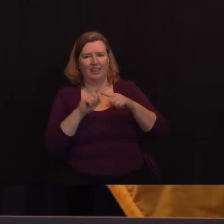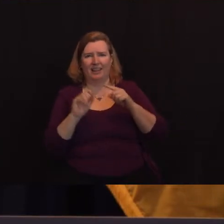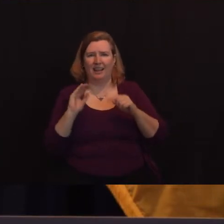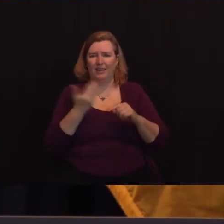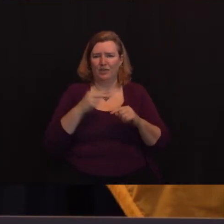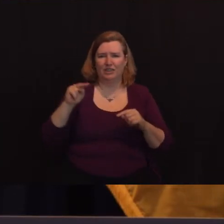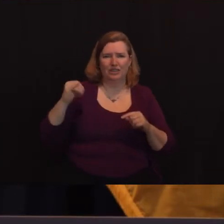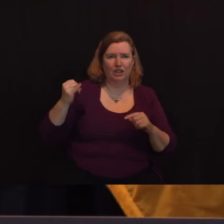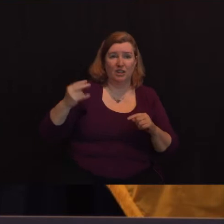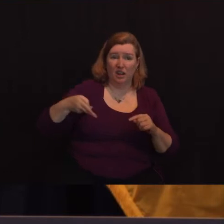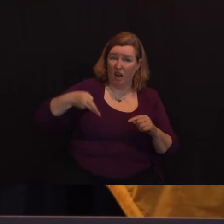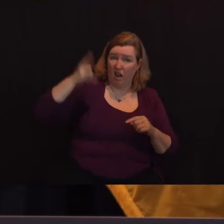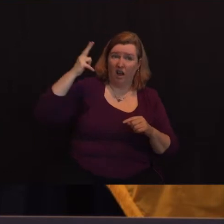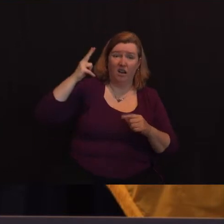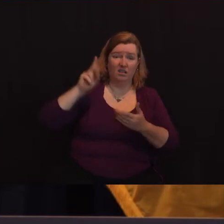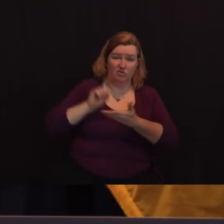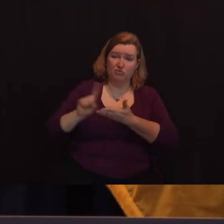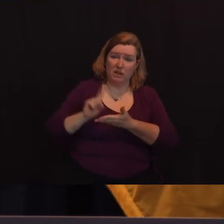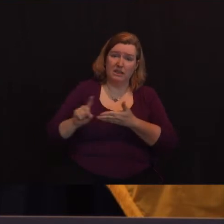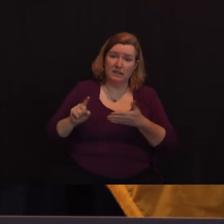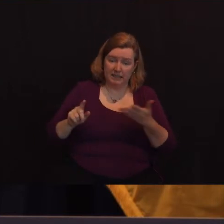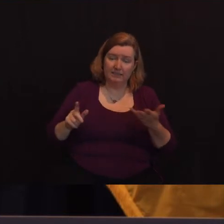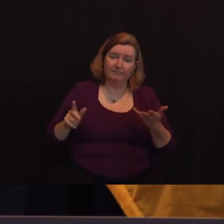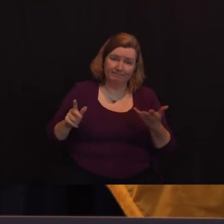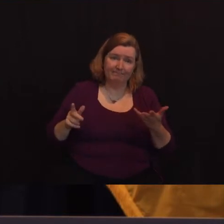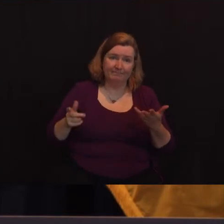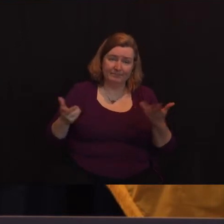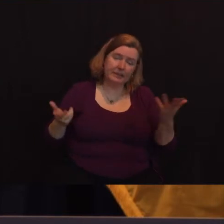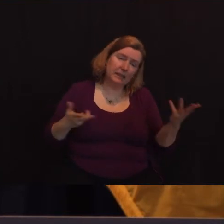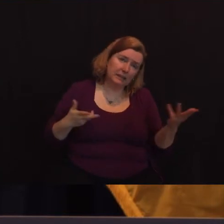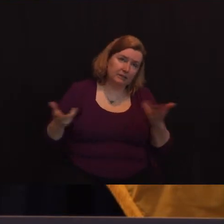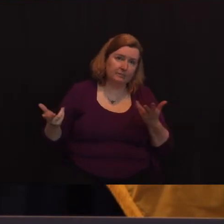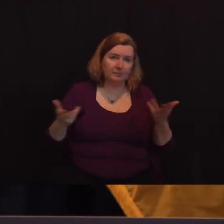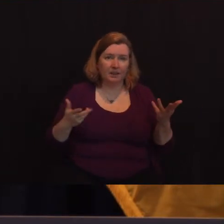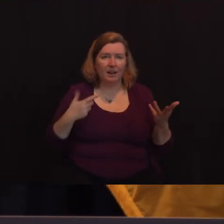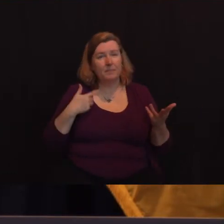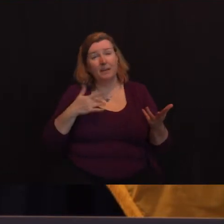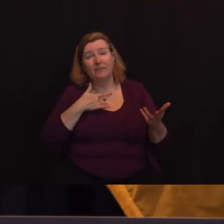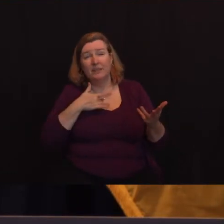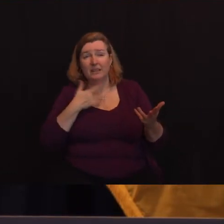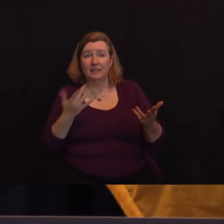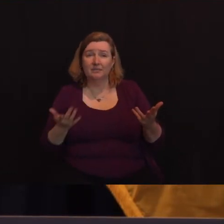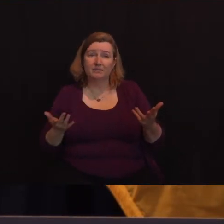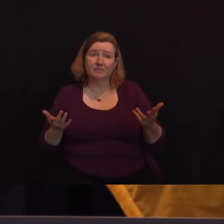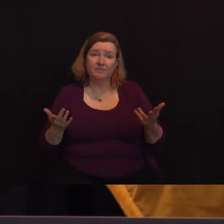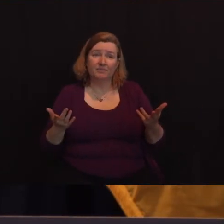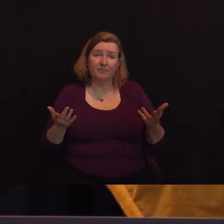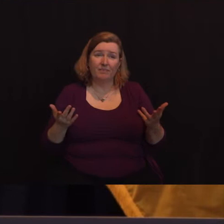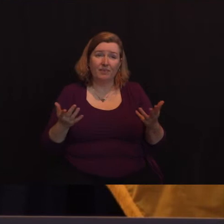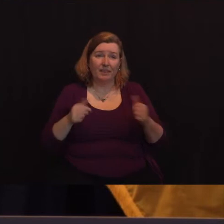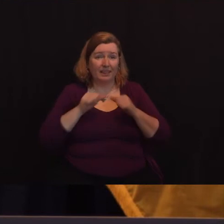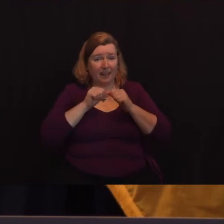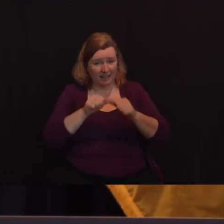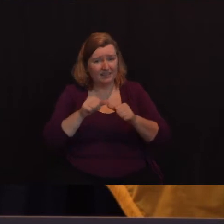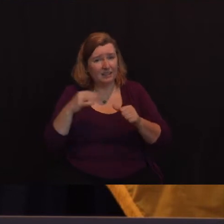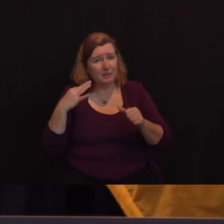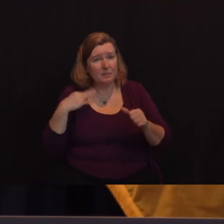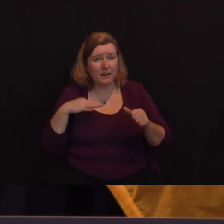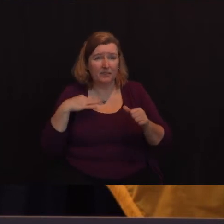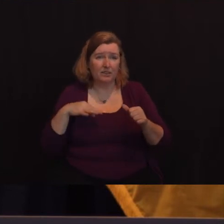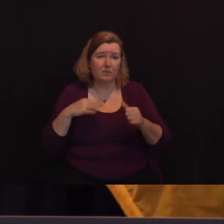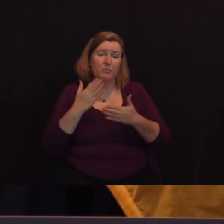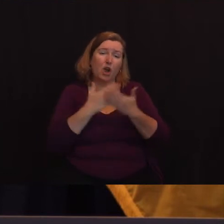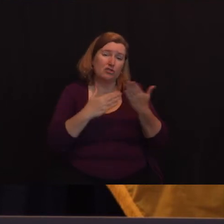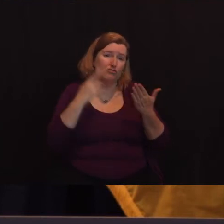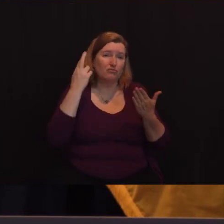apparently that was not true in the data from last week. So my gut tells me it might be part of it. But I think a big part of it is